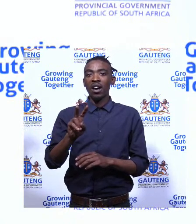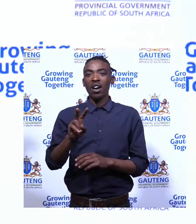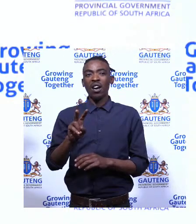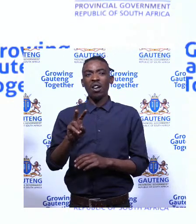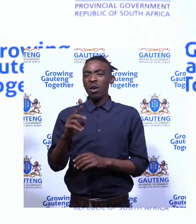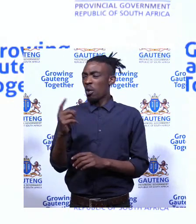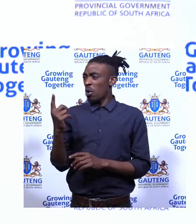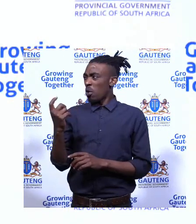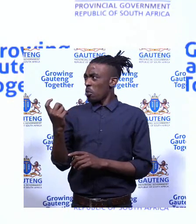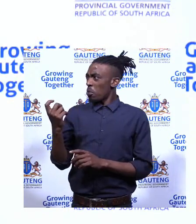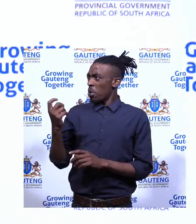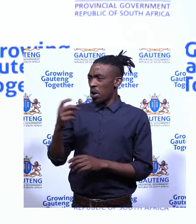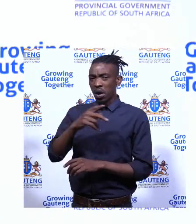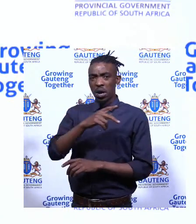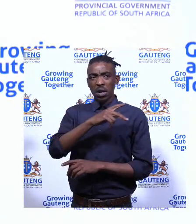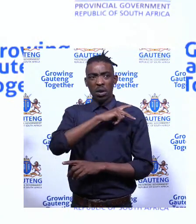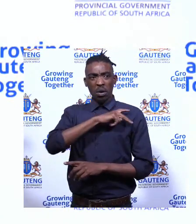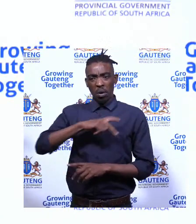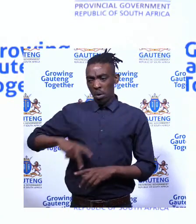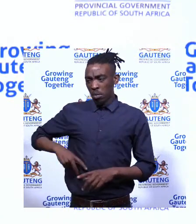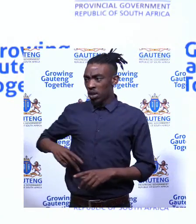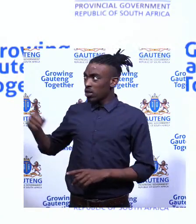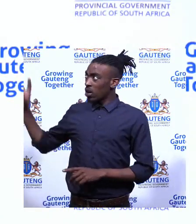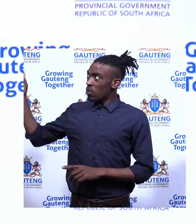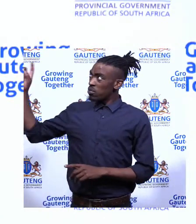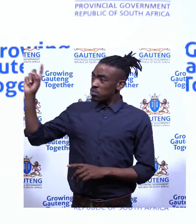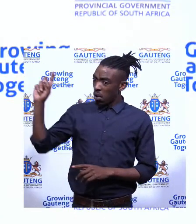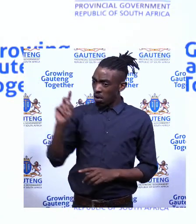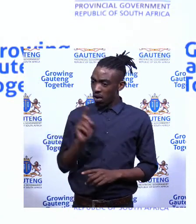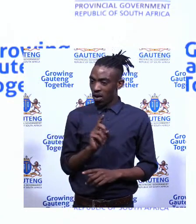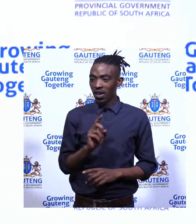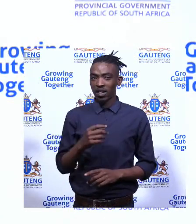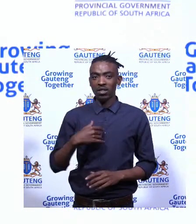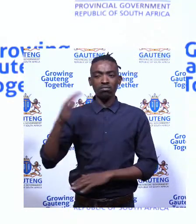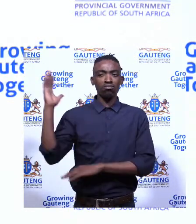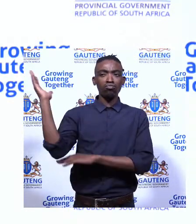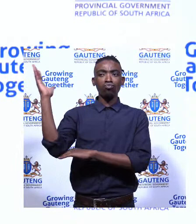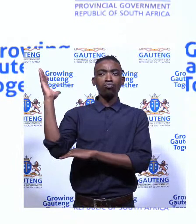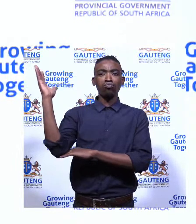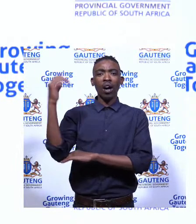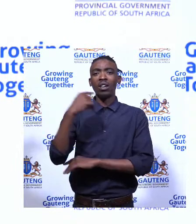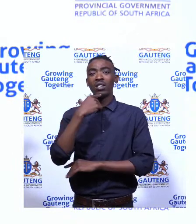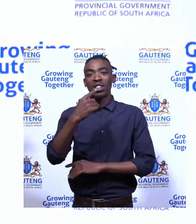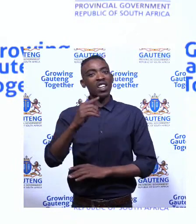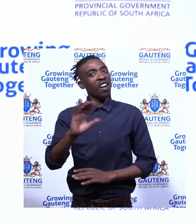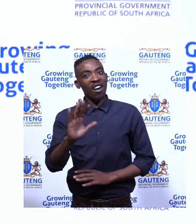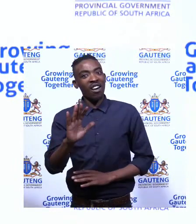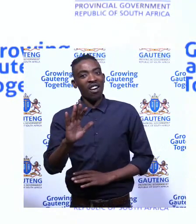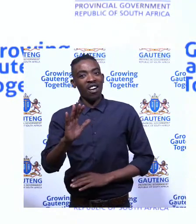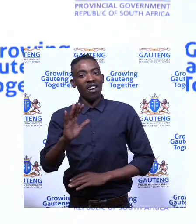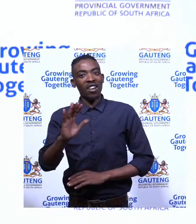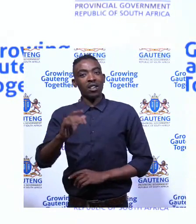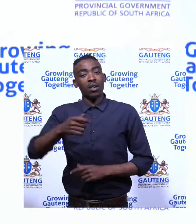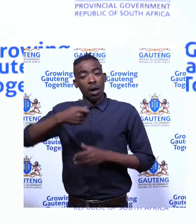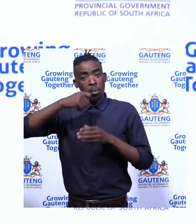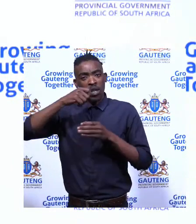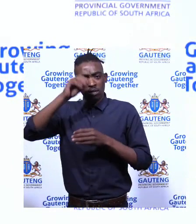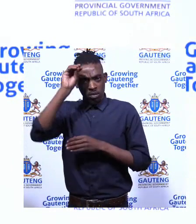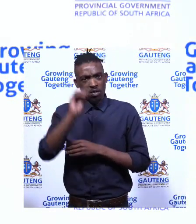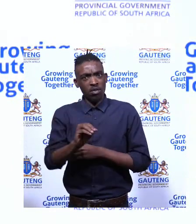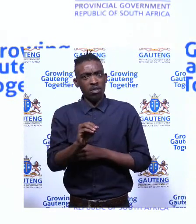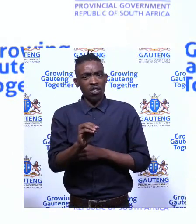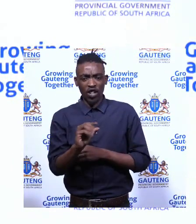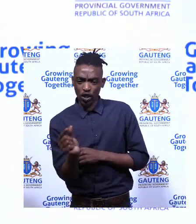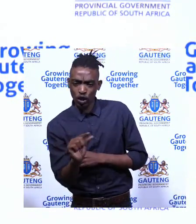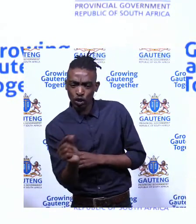president coming and saying, the vaccine will be here within a year. We would have a vaccine. Even up to today, we